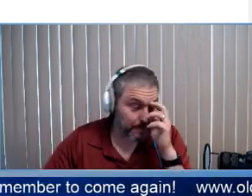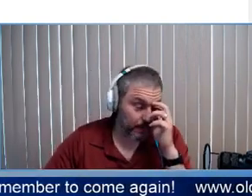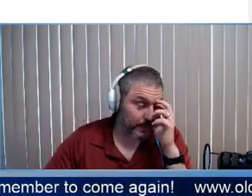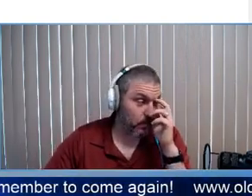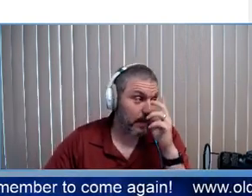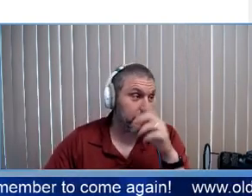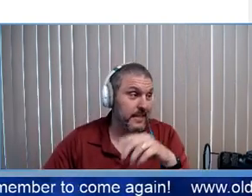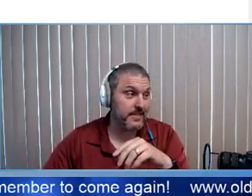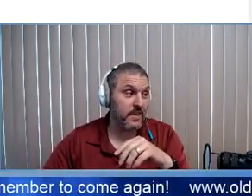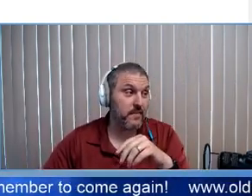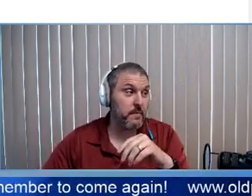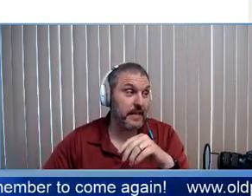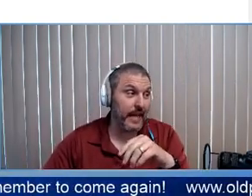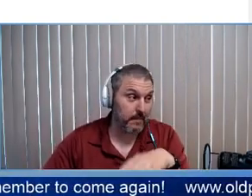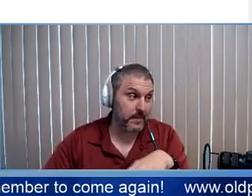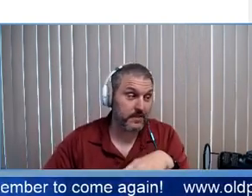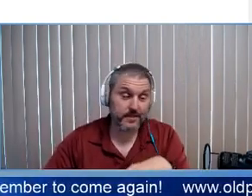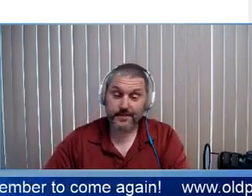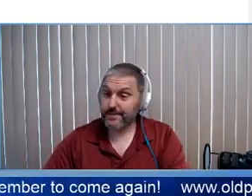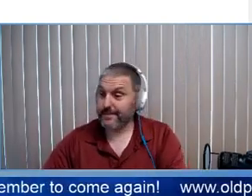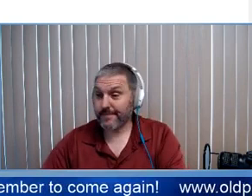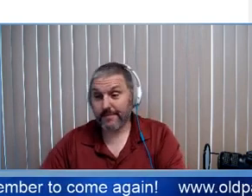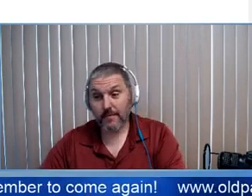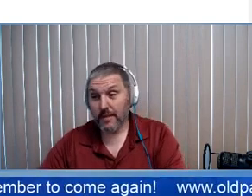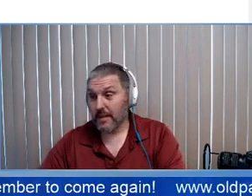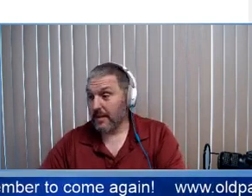You might be able to get away with that stuff in Minneapolis.